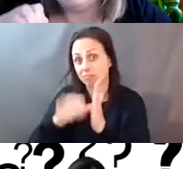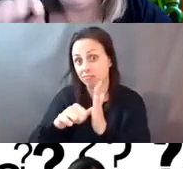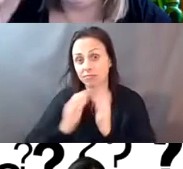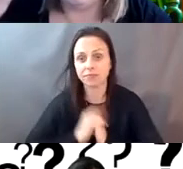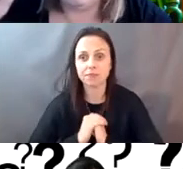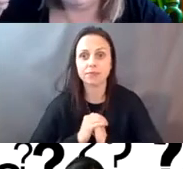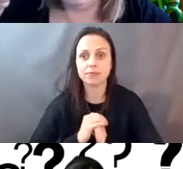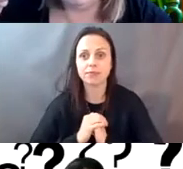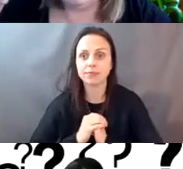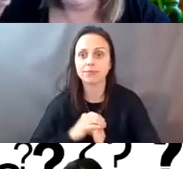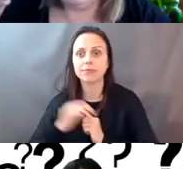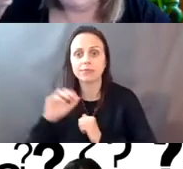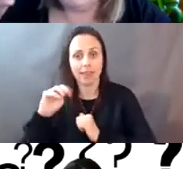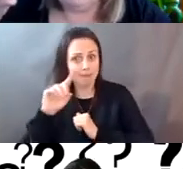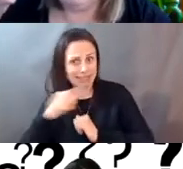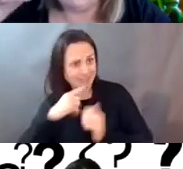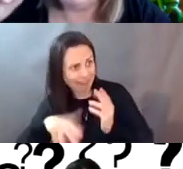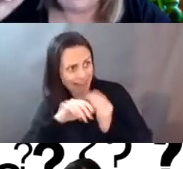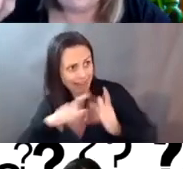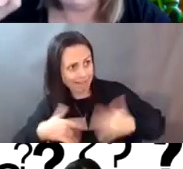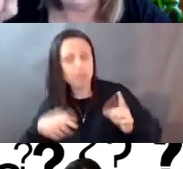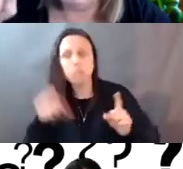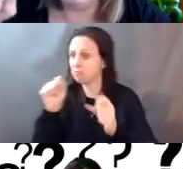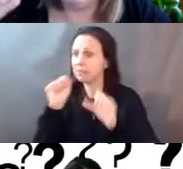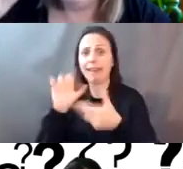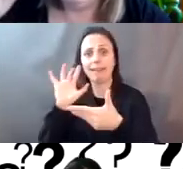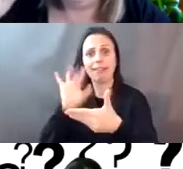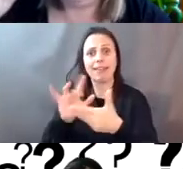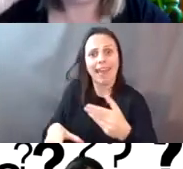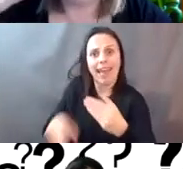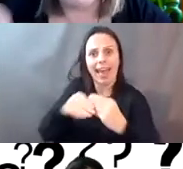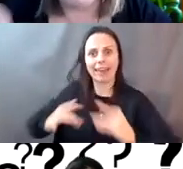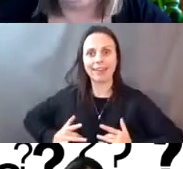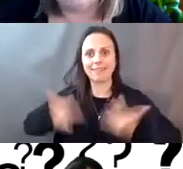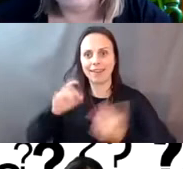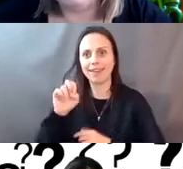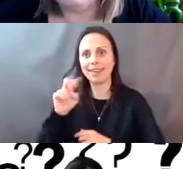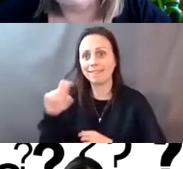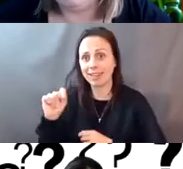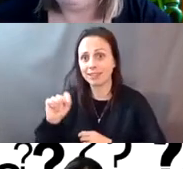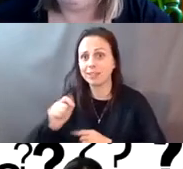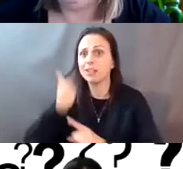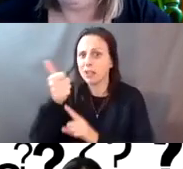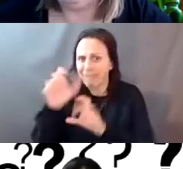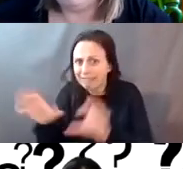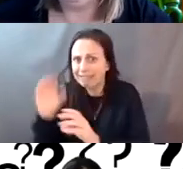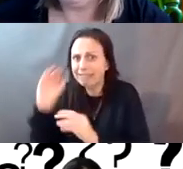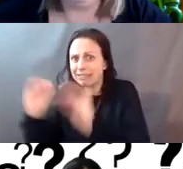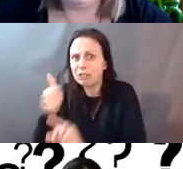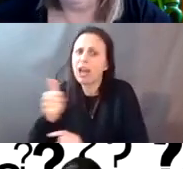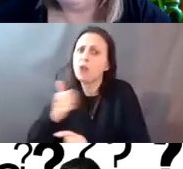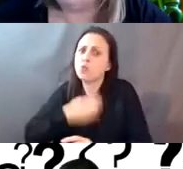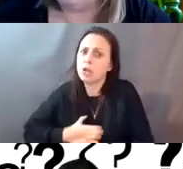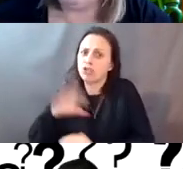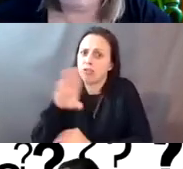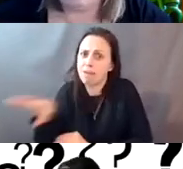because that is the close. Yeah, you can actually add events. I mean, it's manual work. It's nice when it can be all automatic, but it'd